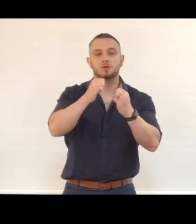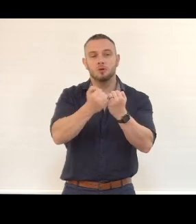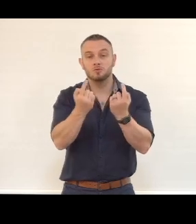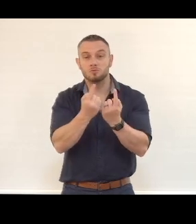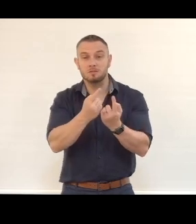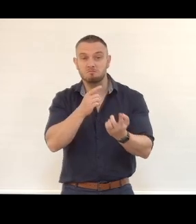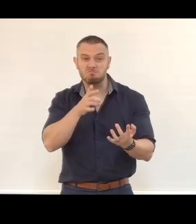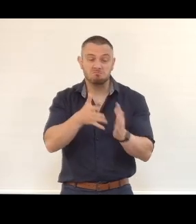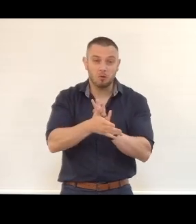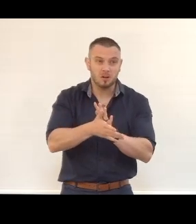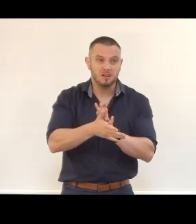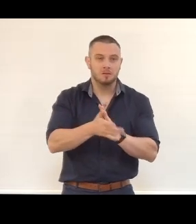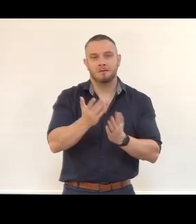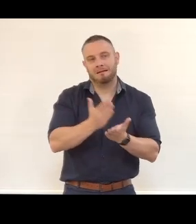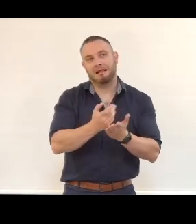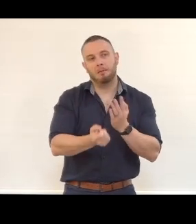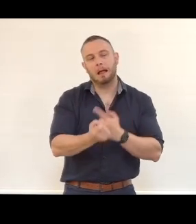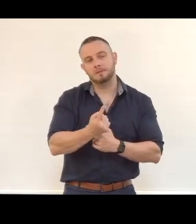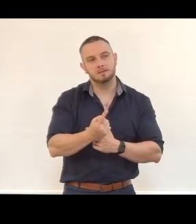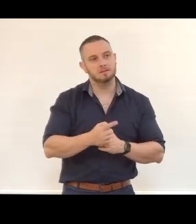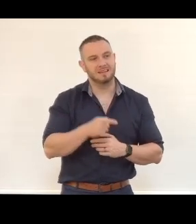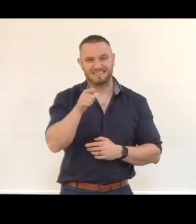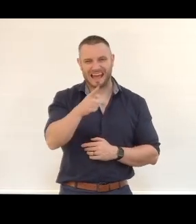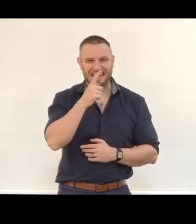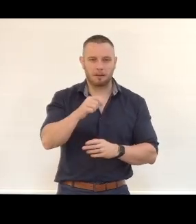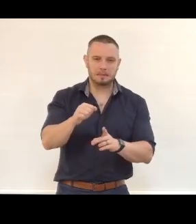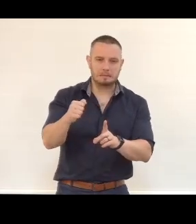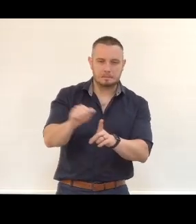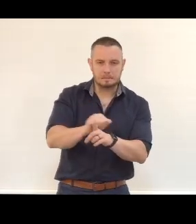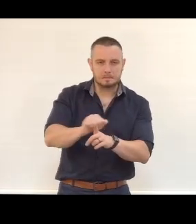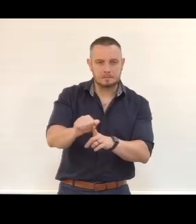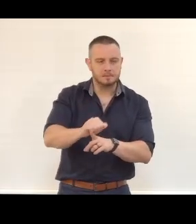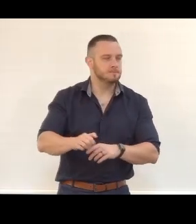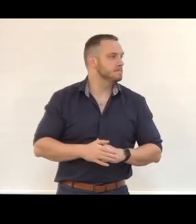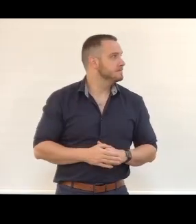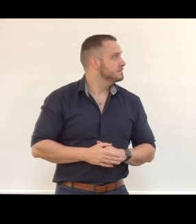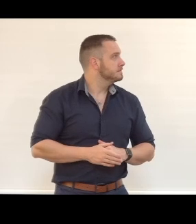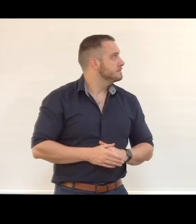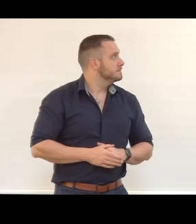of course, what does happen in missions, they can try to fix it.